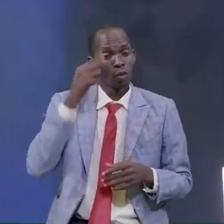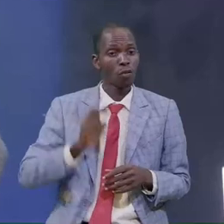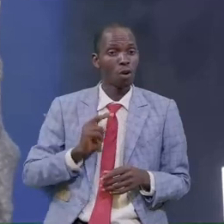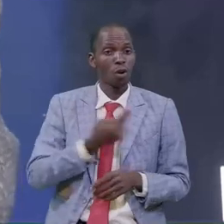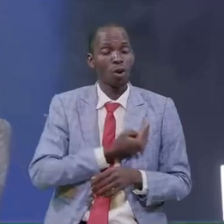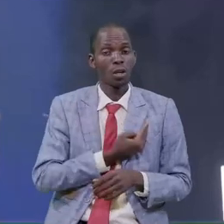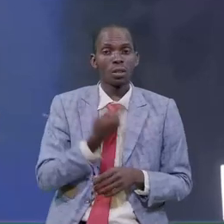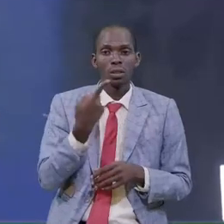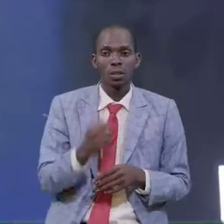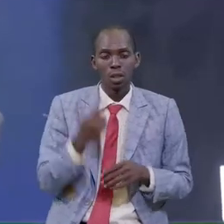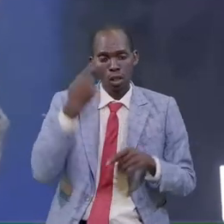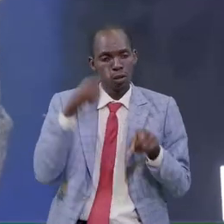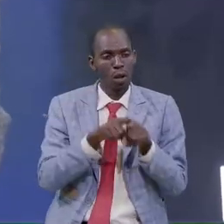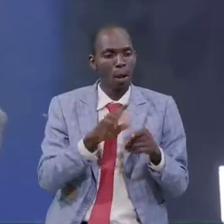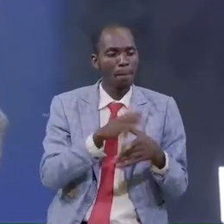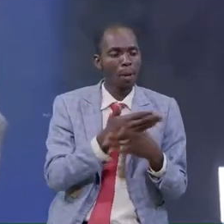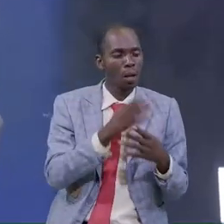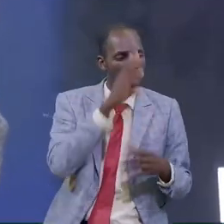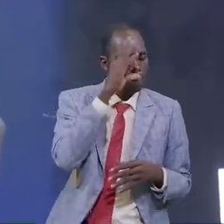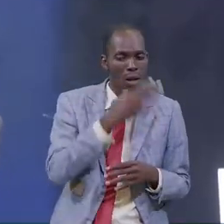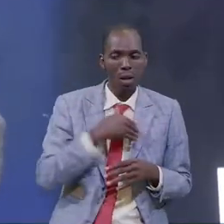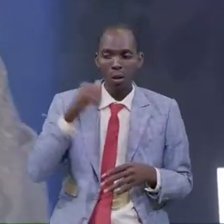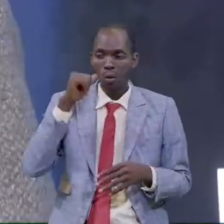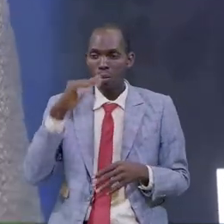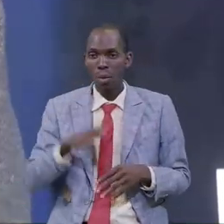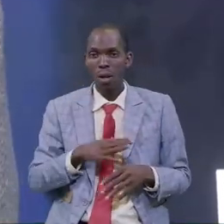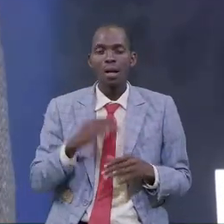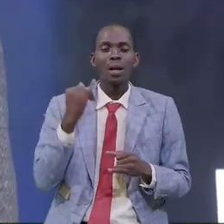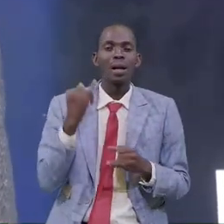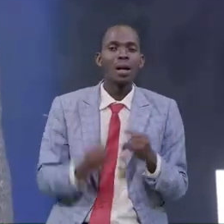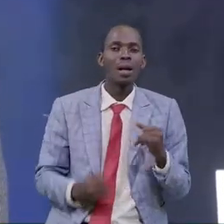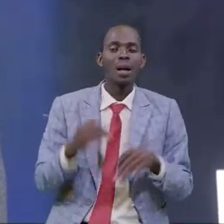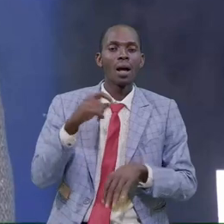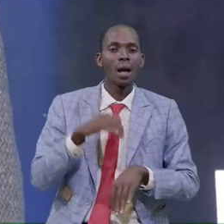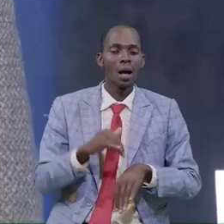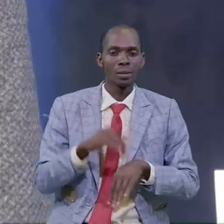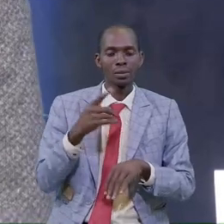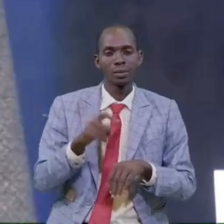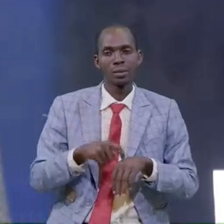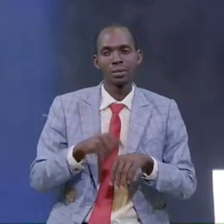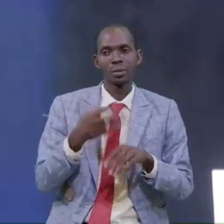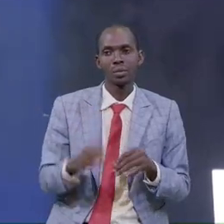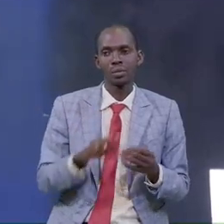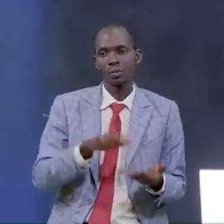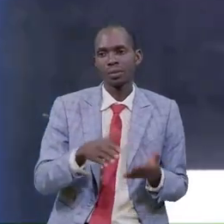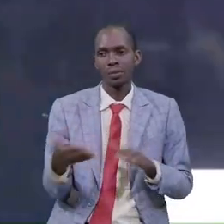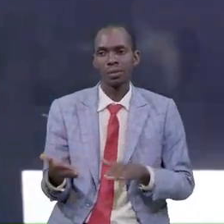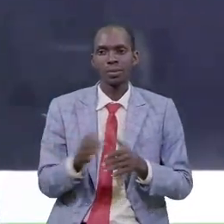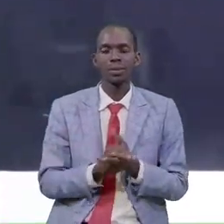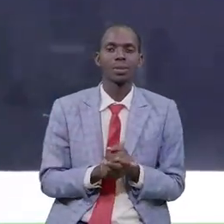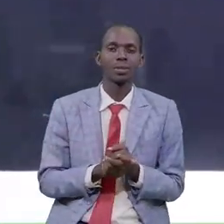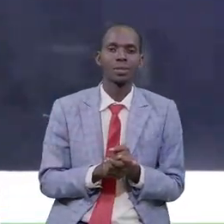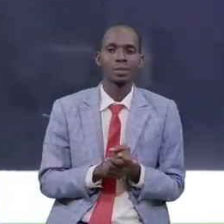a man and a woman, it ends at the point of death. L'alliance entre un homme et une femme prend